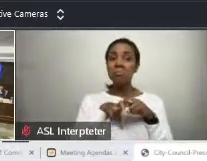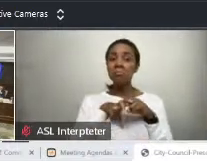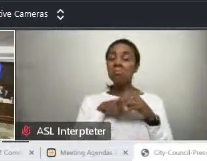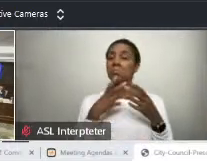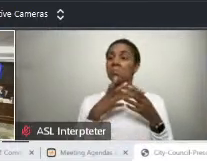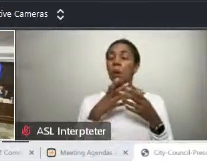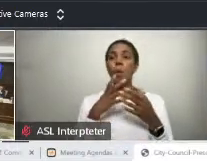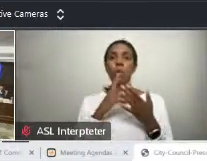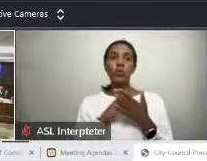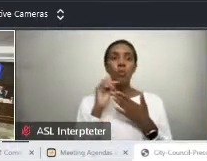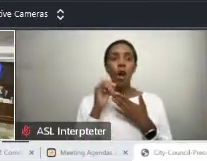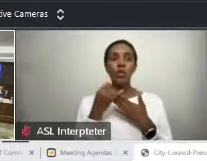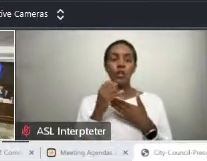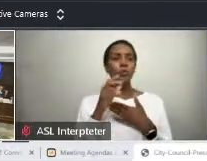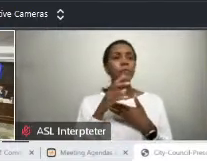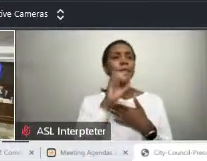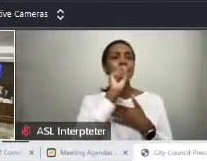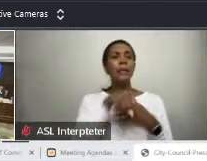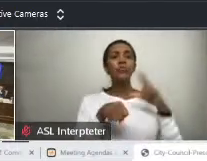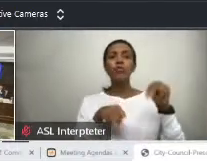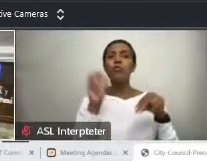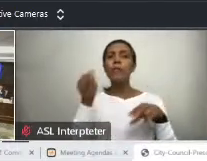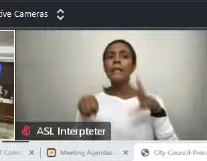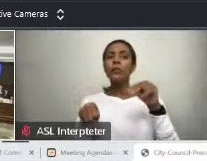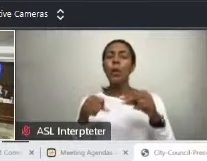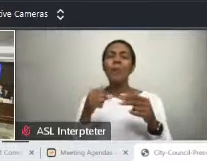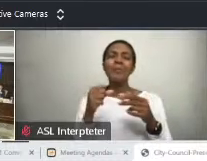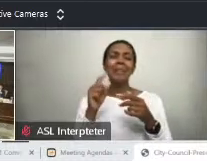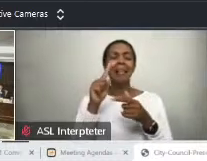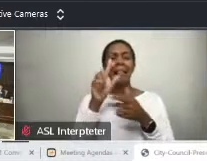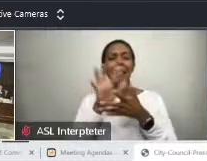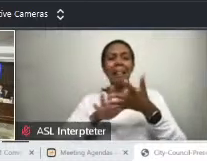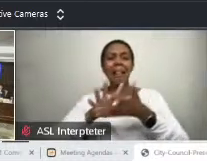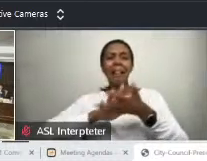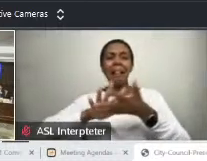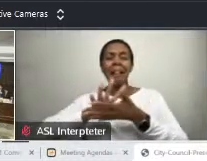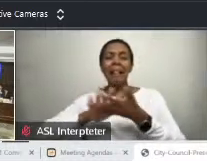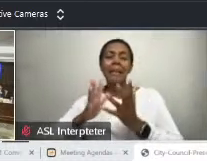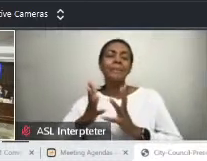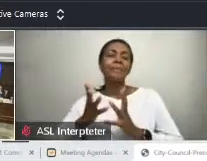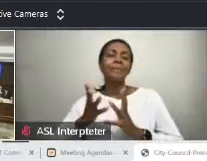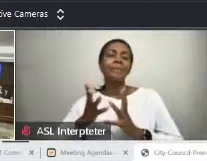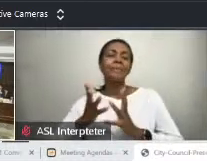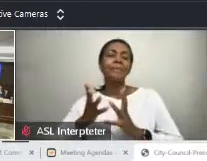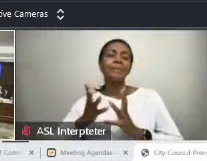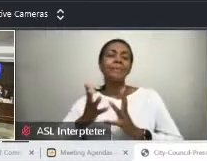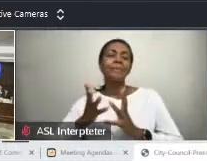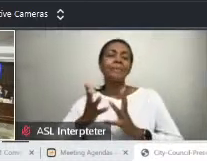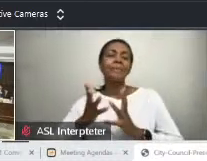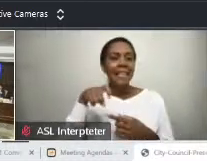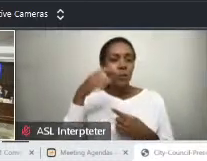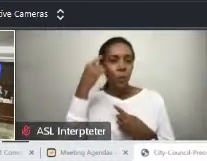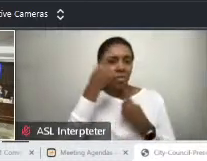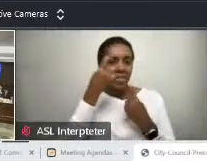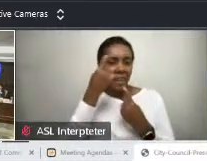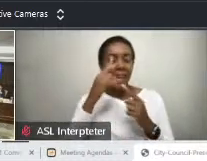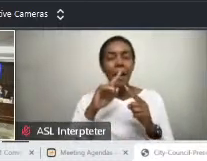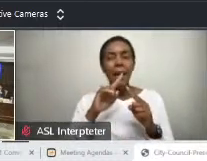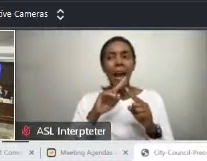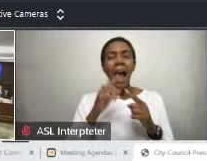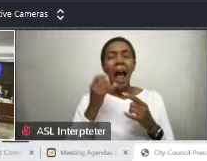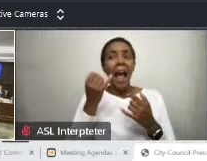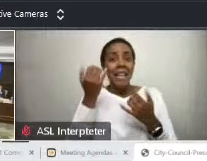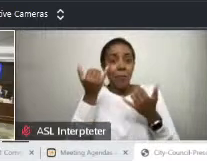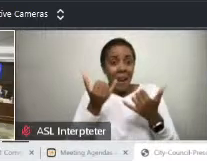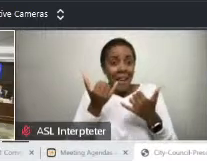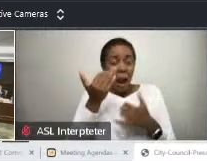what projects should and shouldn't be done. It may muddy the water some, but I just need to think about that. I mean, I know right now what I would say, but I'm not sure it's fair for